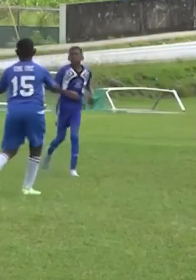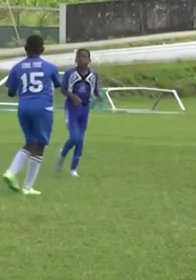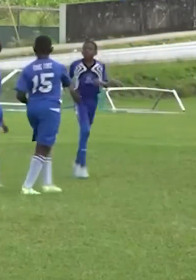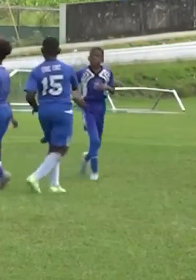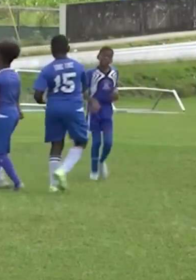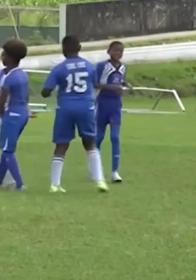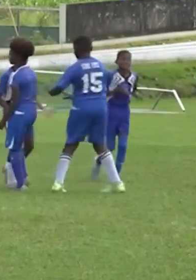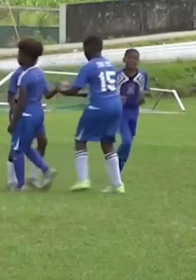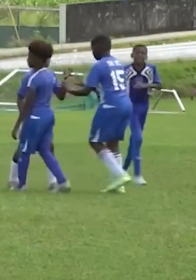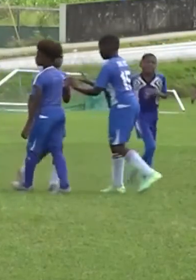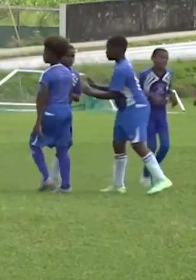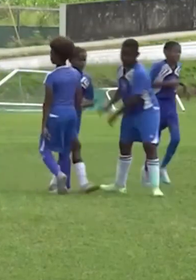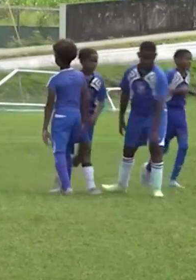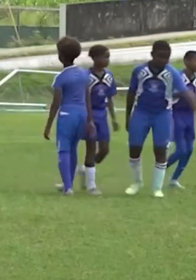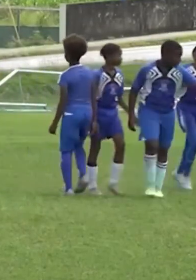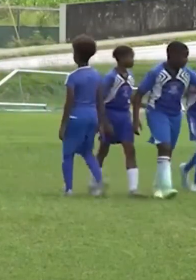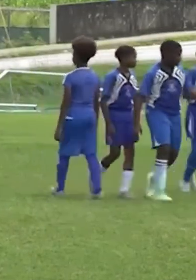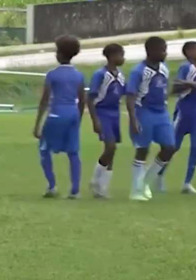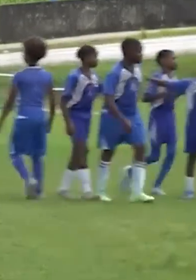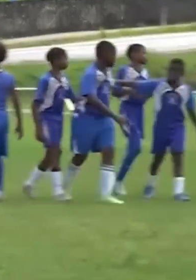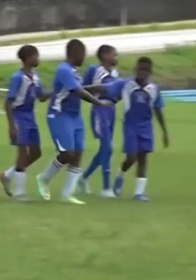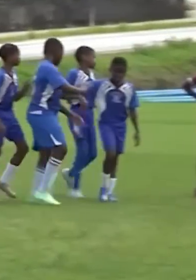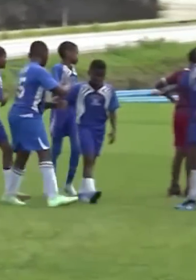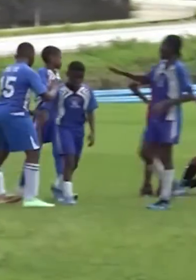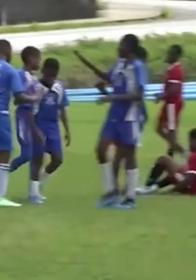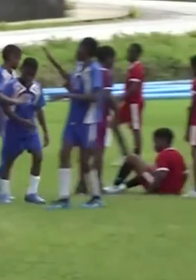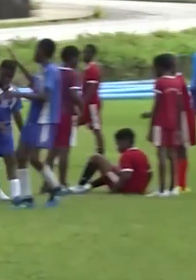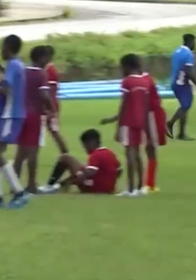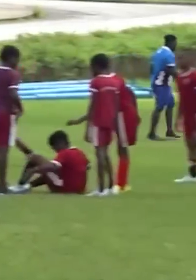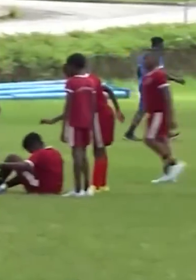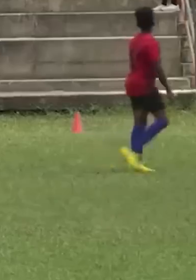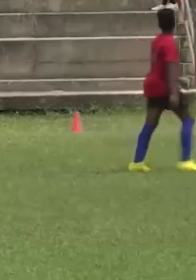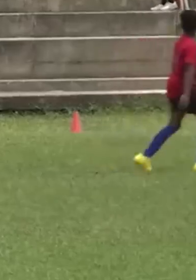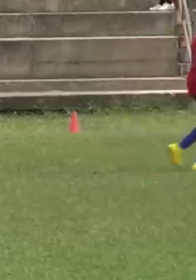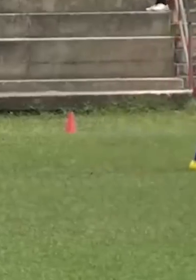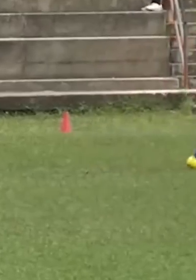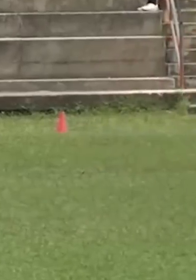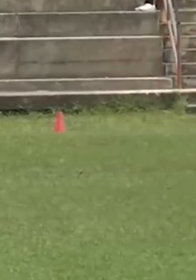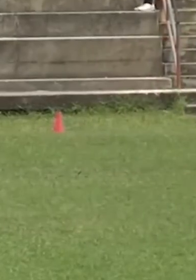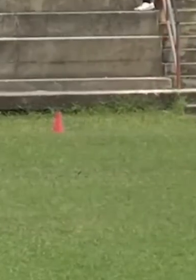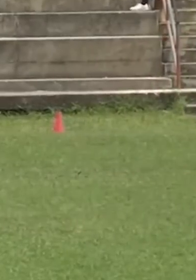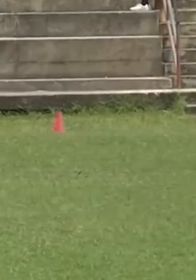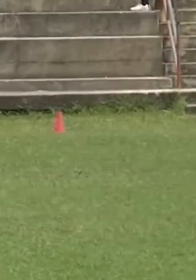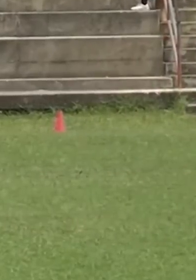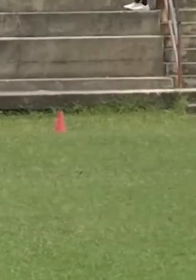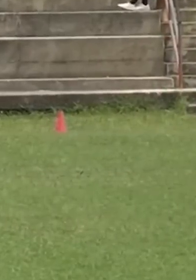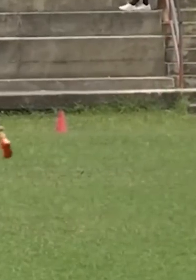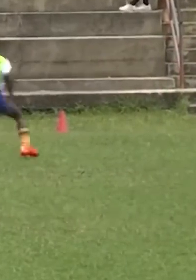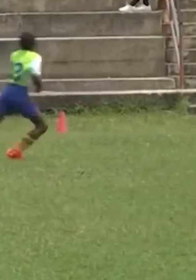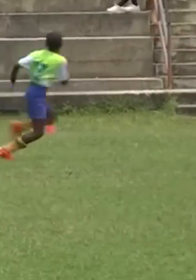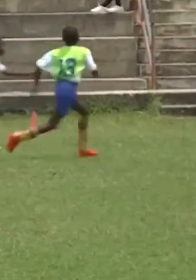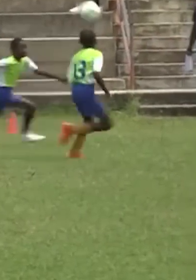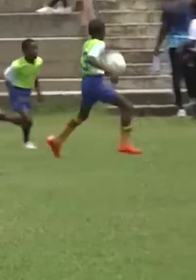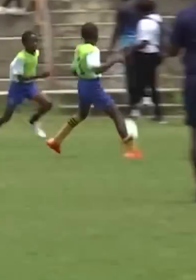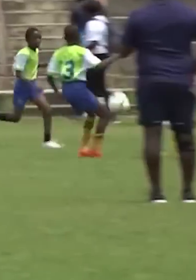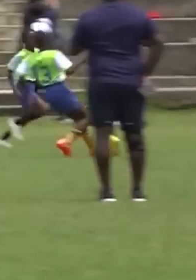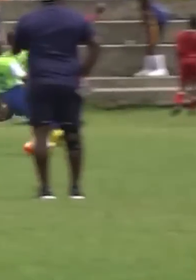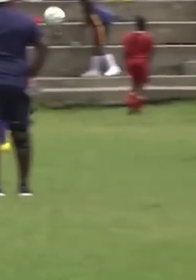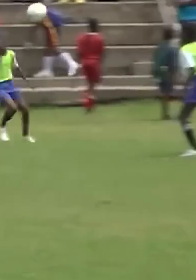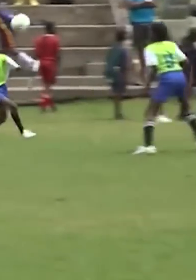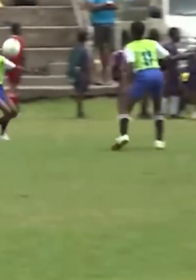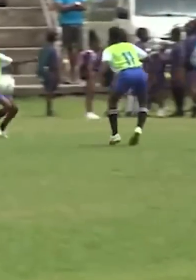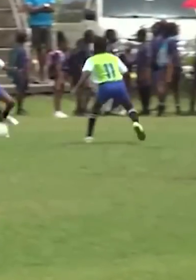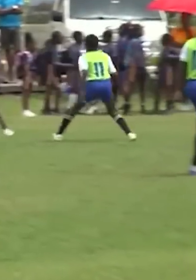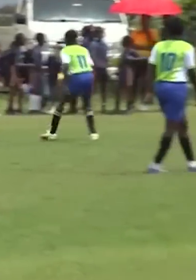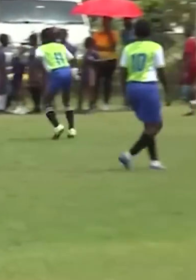West Terrace went on to be 11-0 winners over St. Matthews. Second match now, St. Stephen's in red taking on St. Albans.